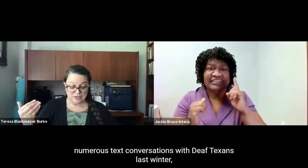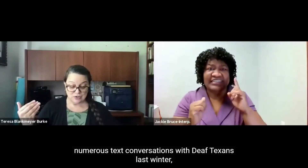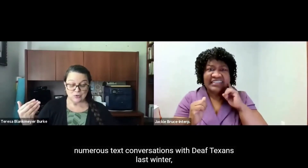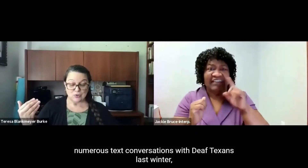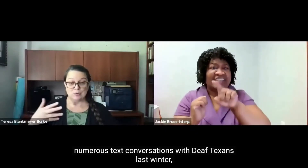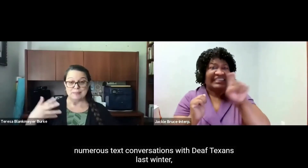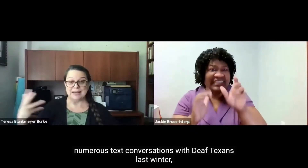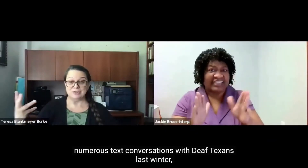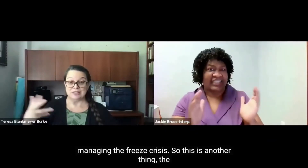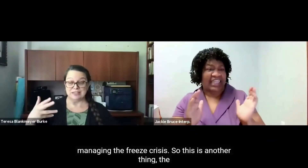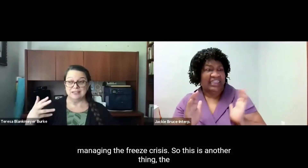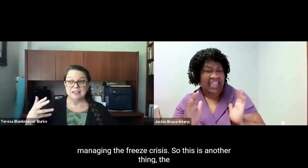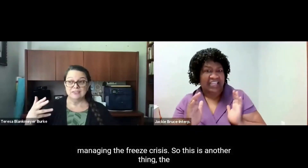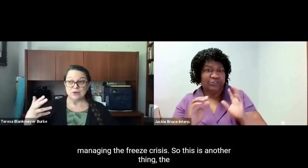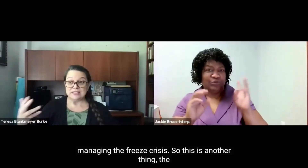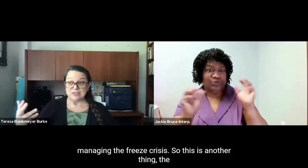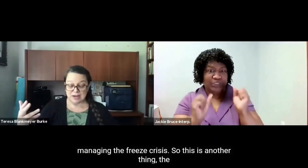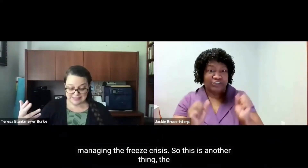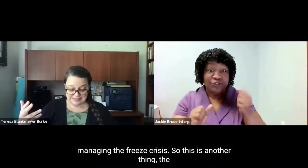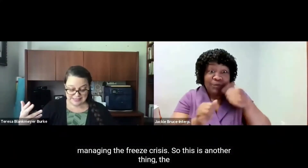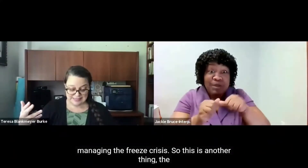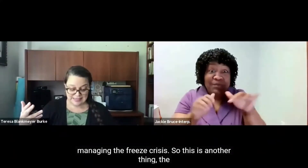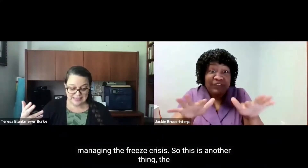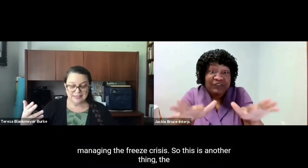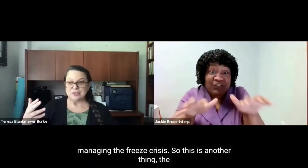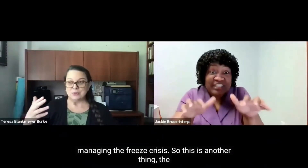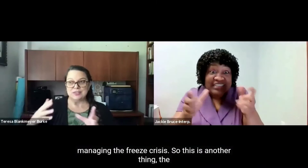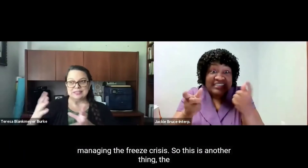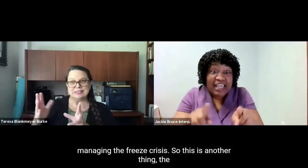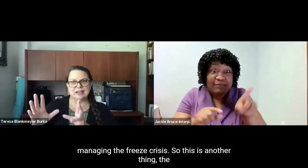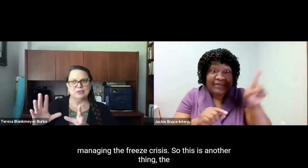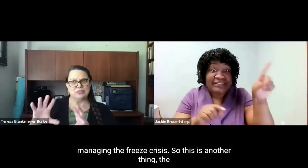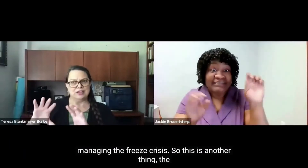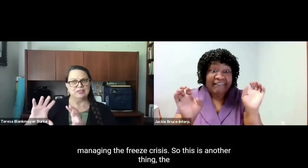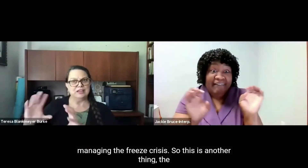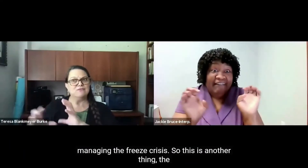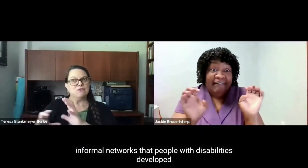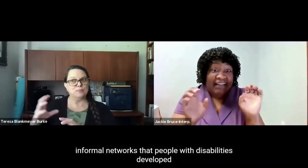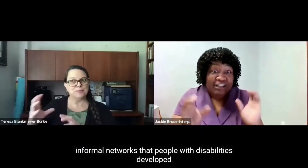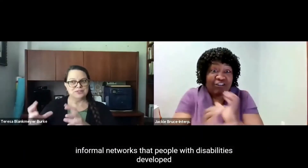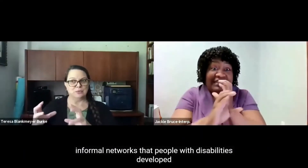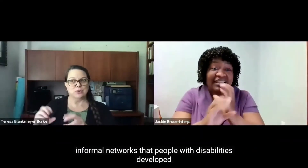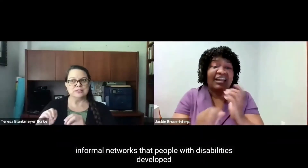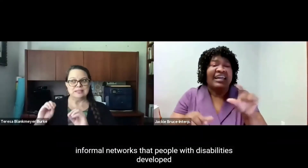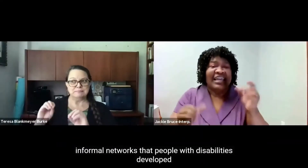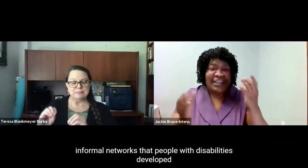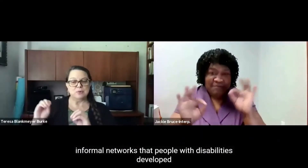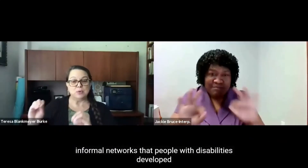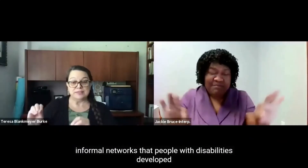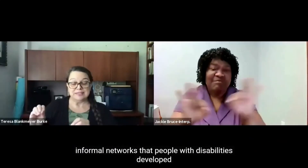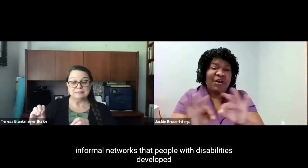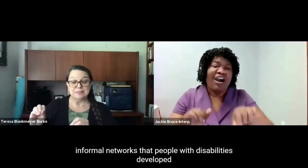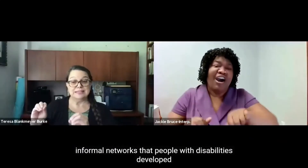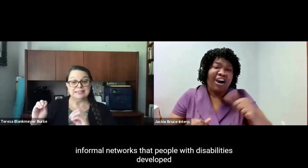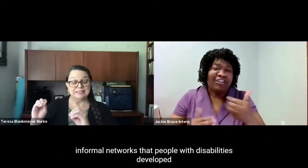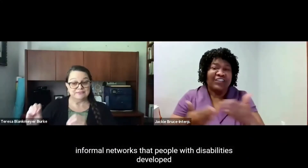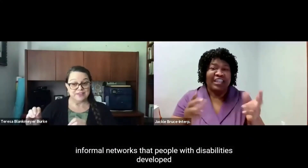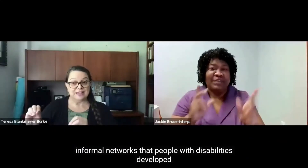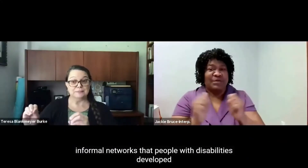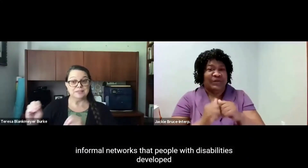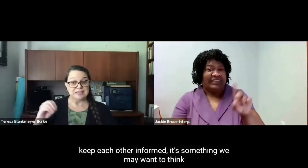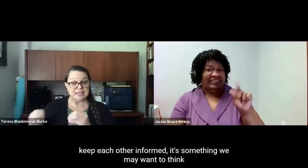last winter who were managing the freeze crisis. So this is another thing, the informal networks that people with